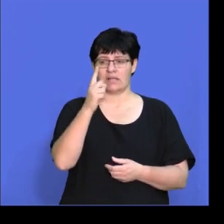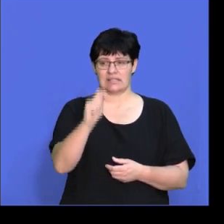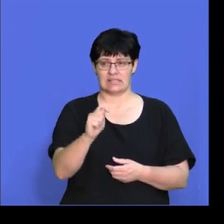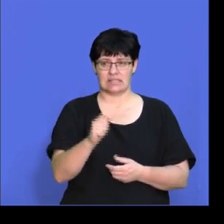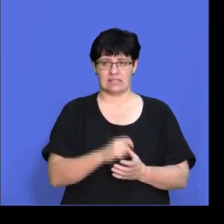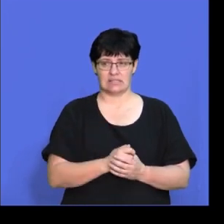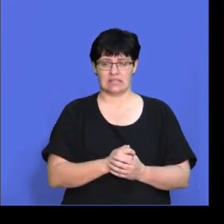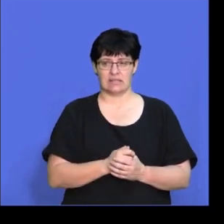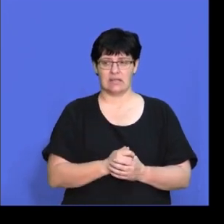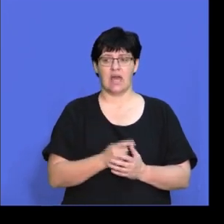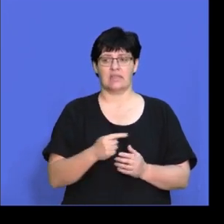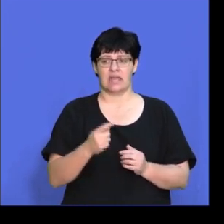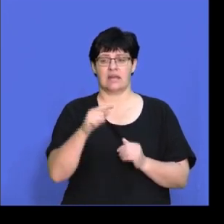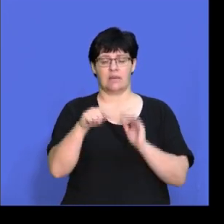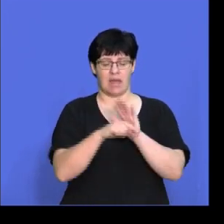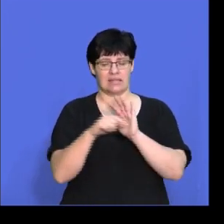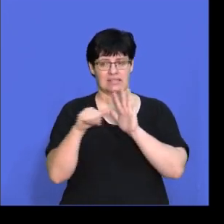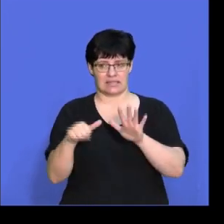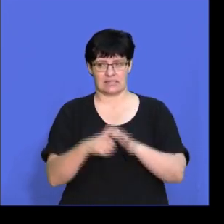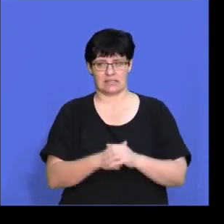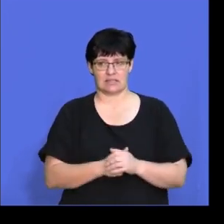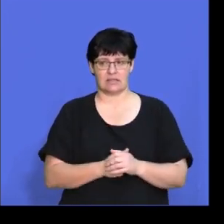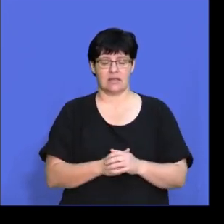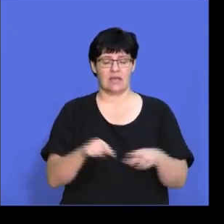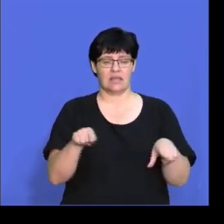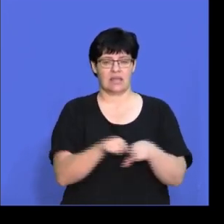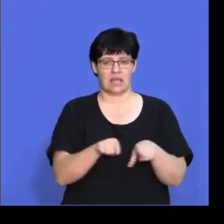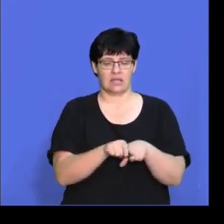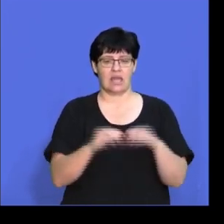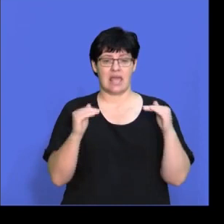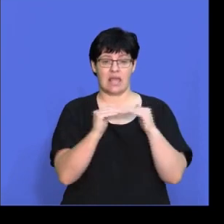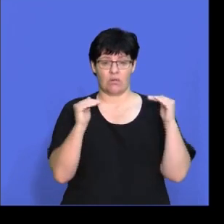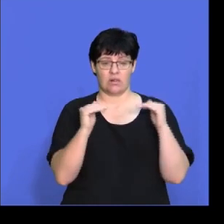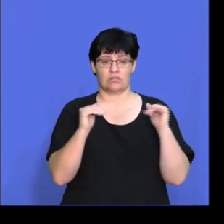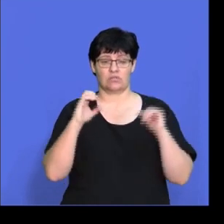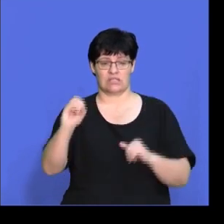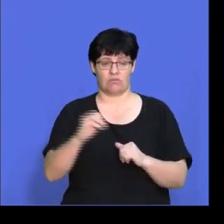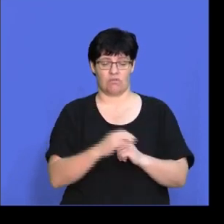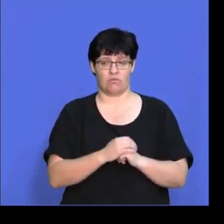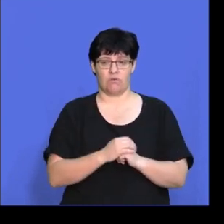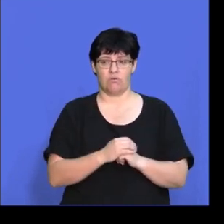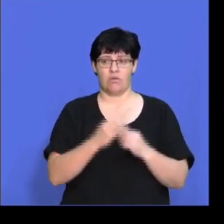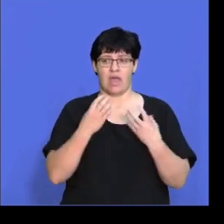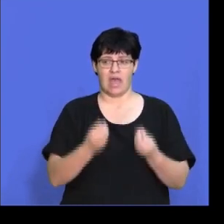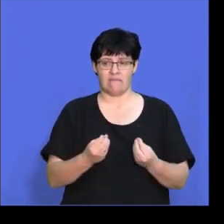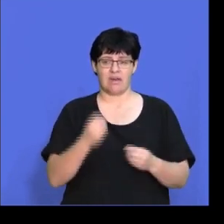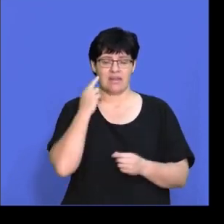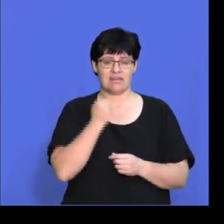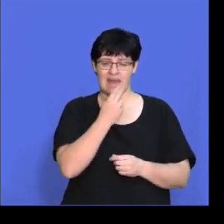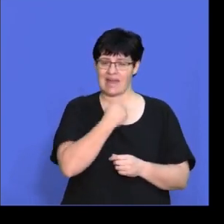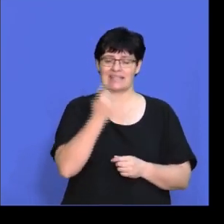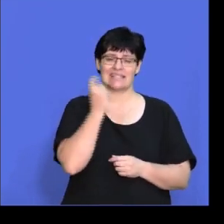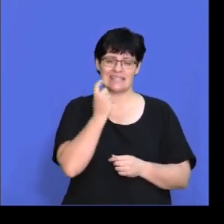so it's 1t, t minus 6. And that is going to be equal to 0. So we actually